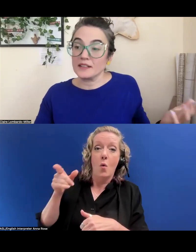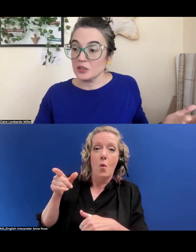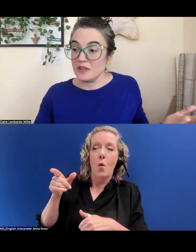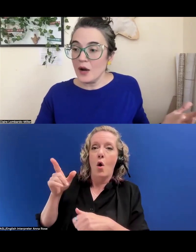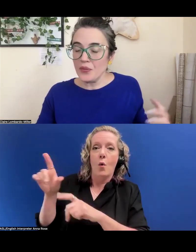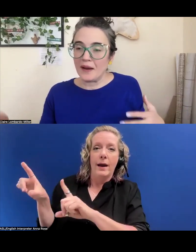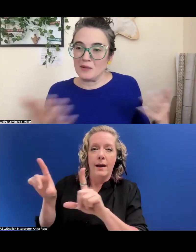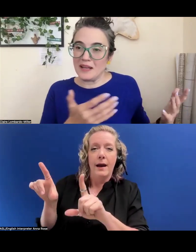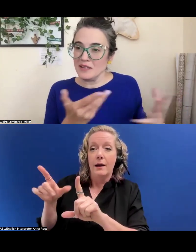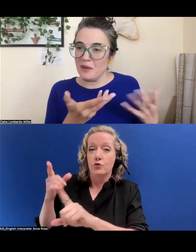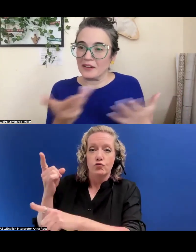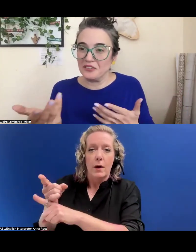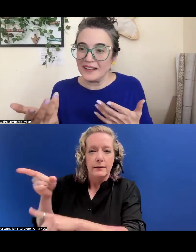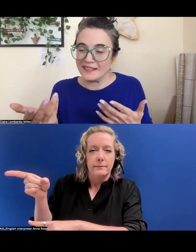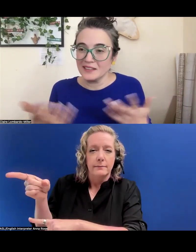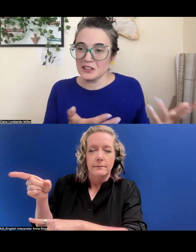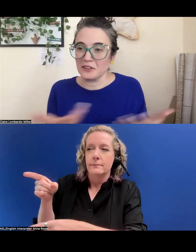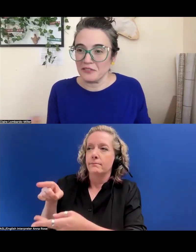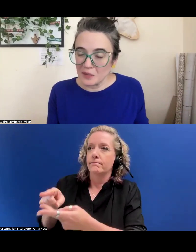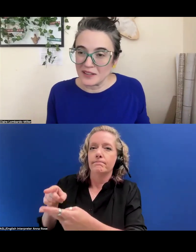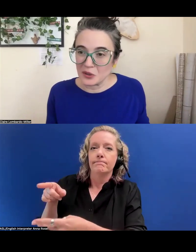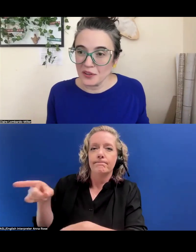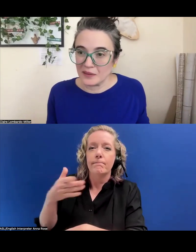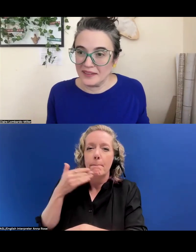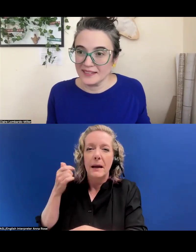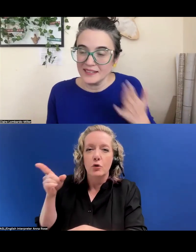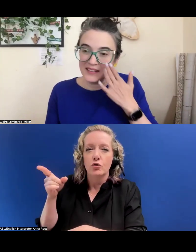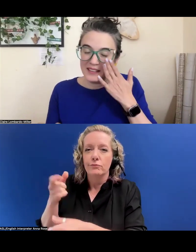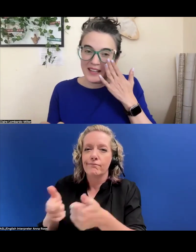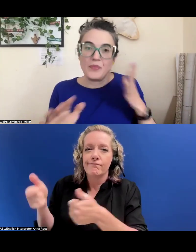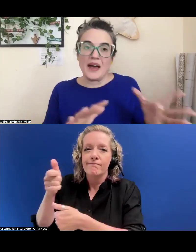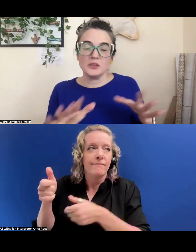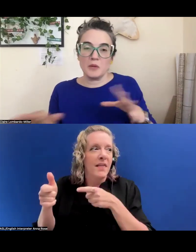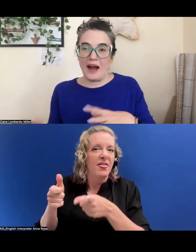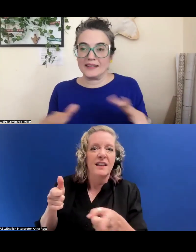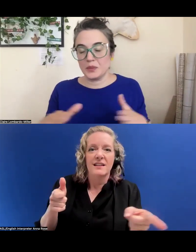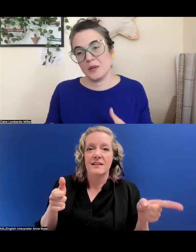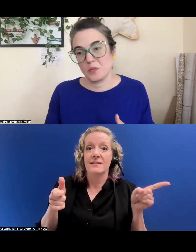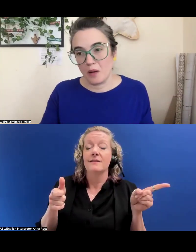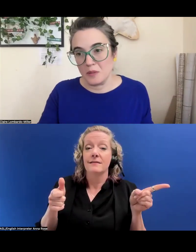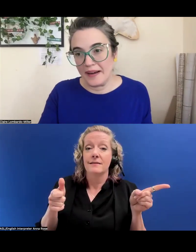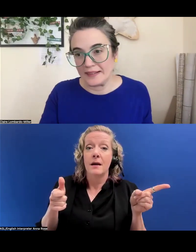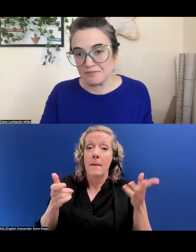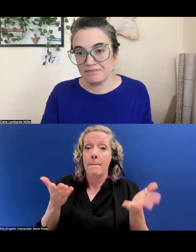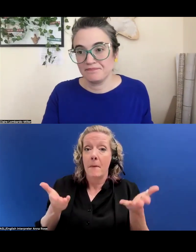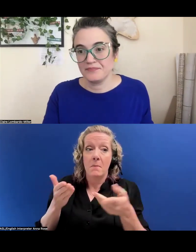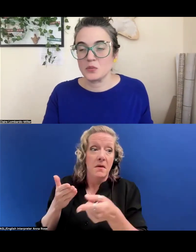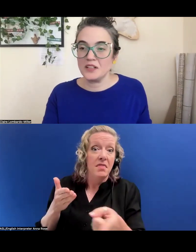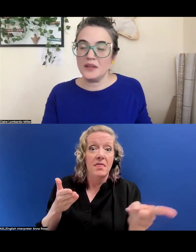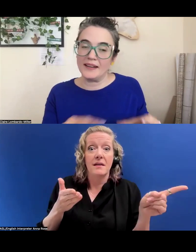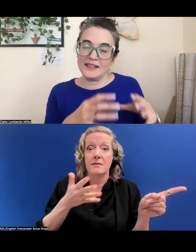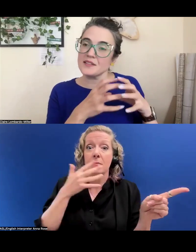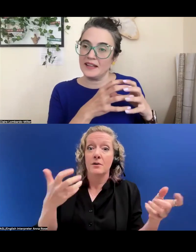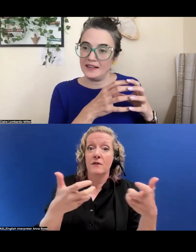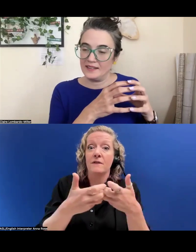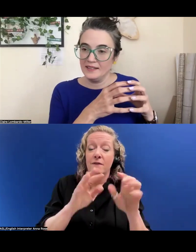what else could be out there and maybe a better fit for a family that you're working with. And that is when bias becomes problematic. It's when you